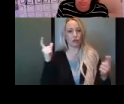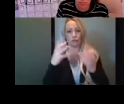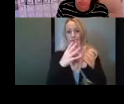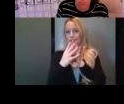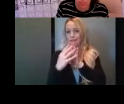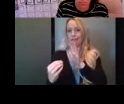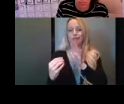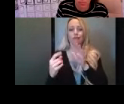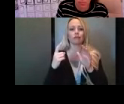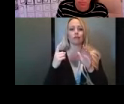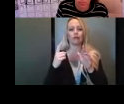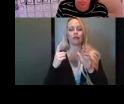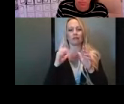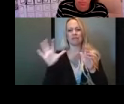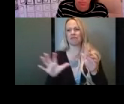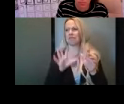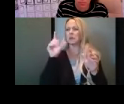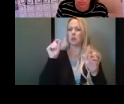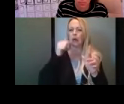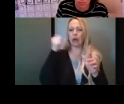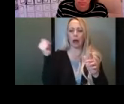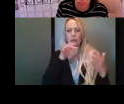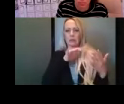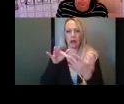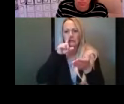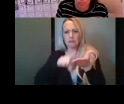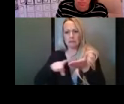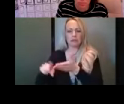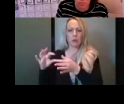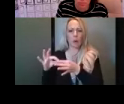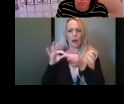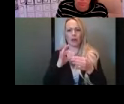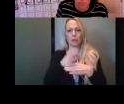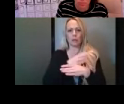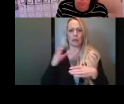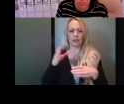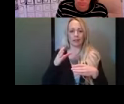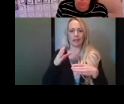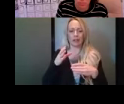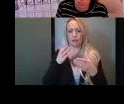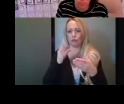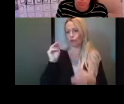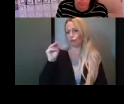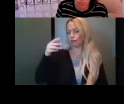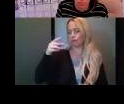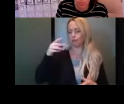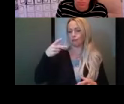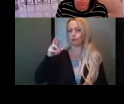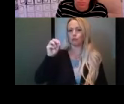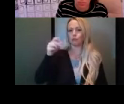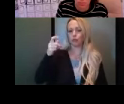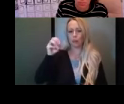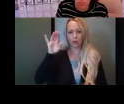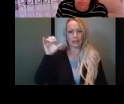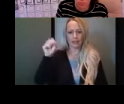of about 20 other studies that have found correlations between properties of the white matter and reading skills and group differences